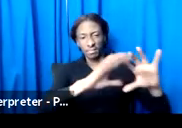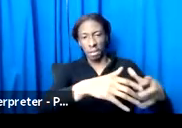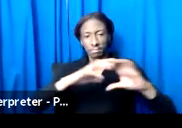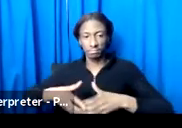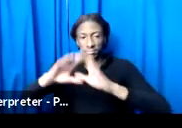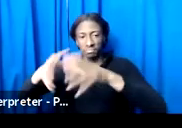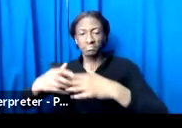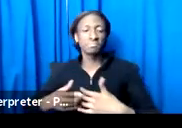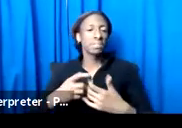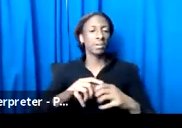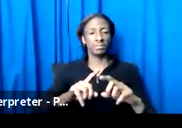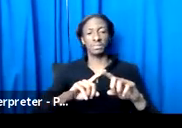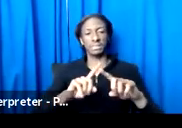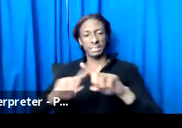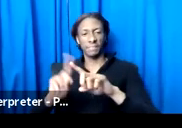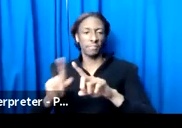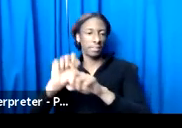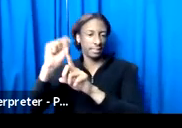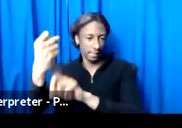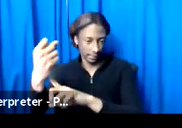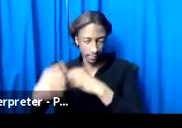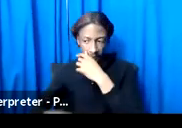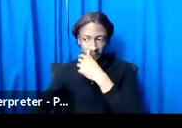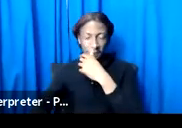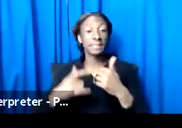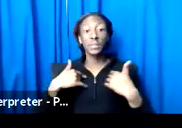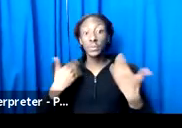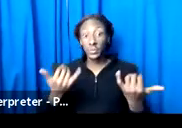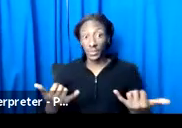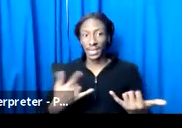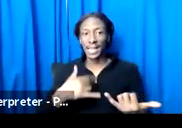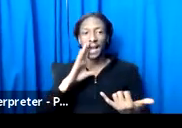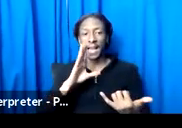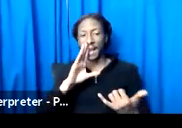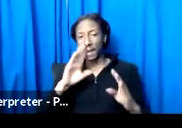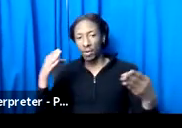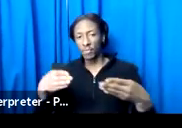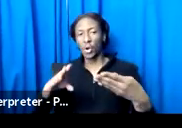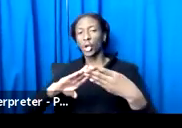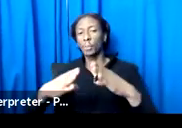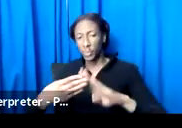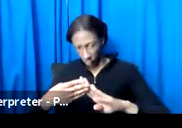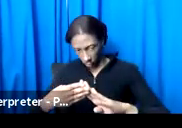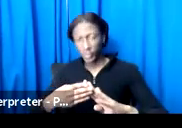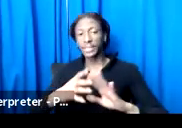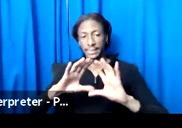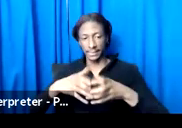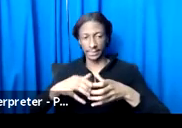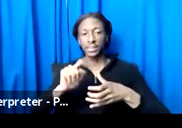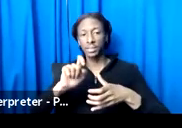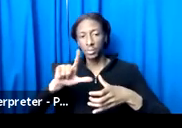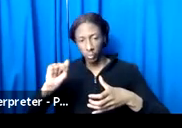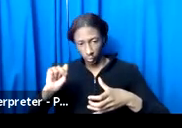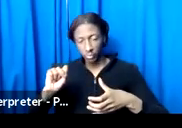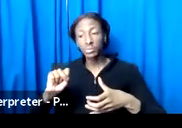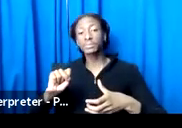on different settings. Tonight's I will be focusing on the community-based organization vaccine toolkit. And part of the